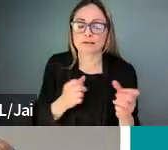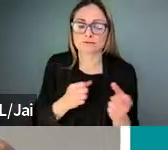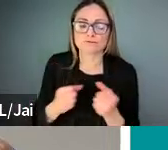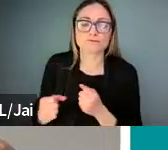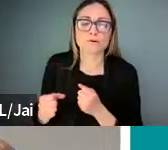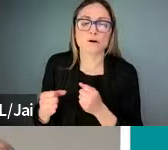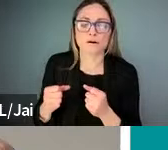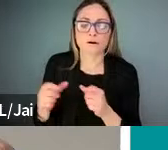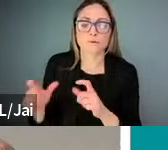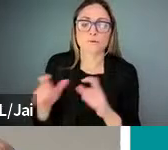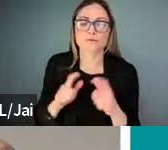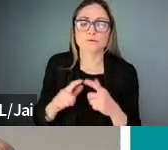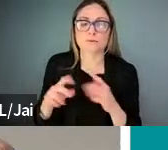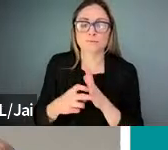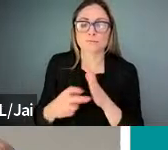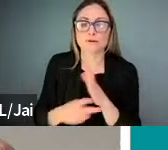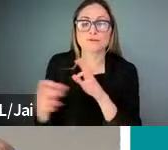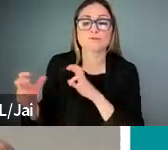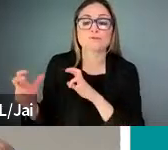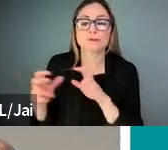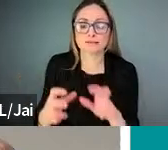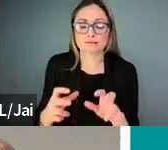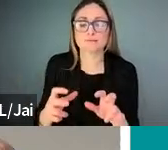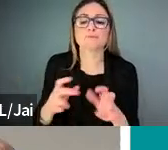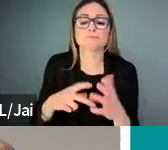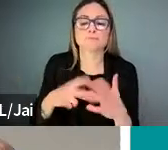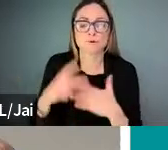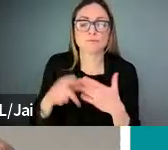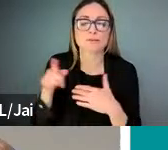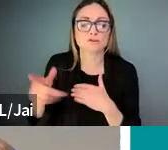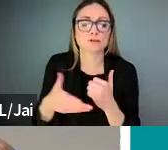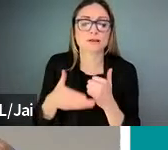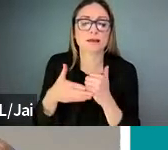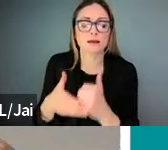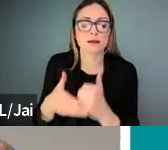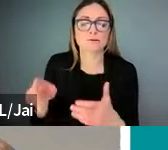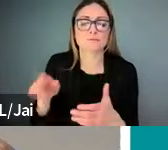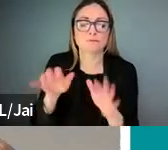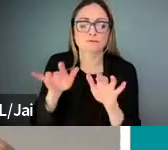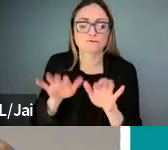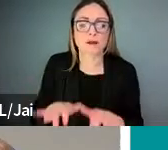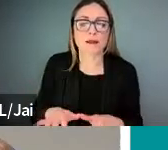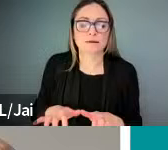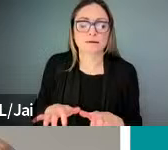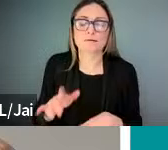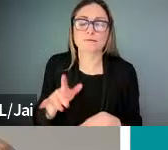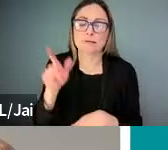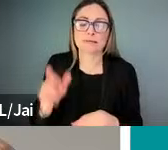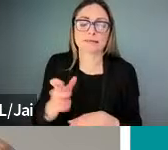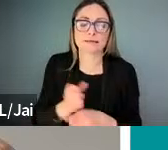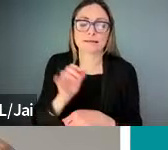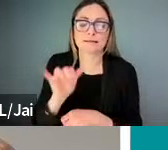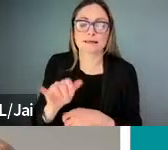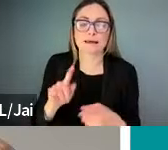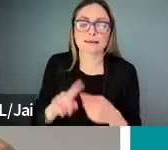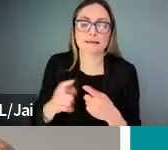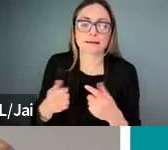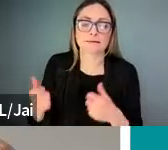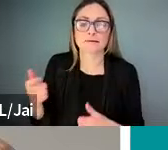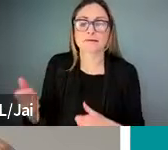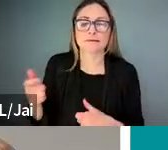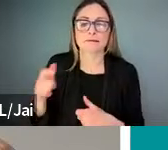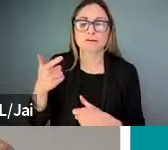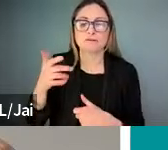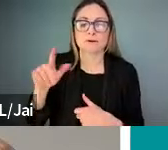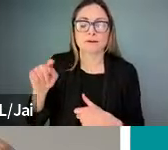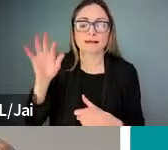Investment Program that she helped write in the bipartisan infrastructure law, and we need to get that capital investment grant, the